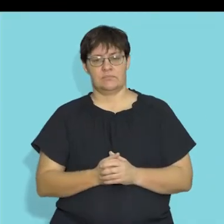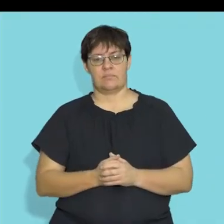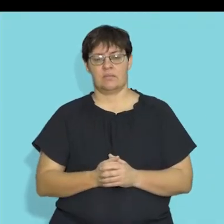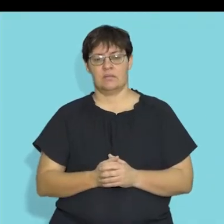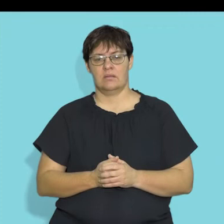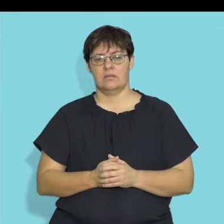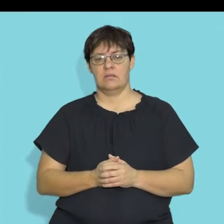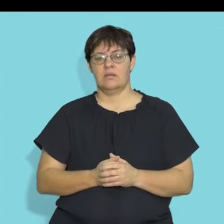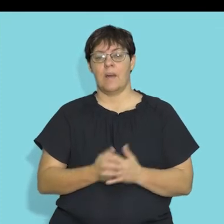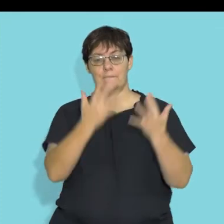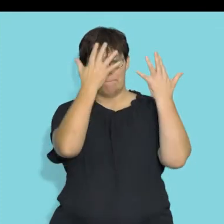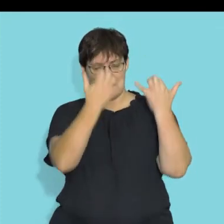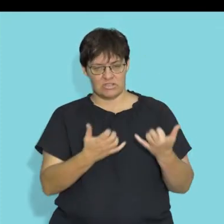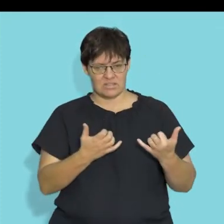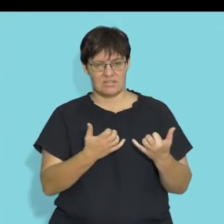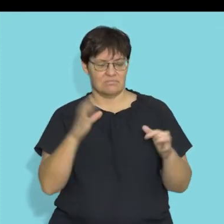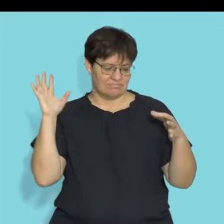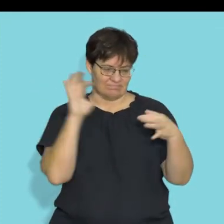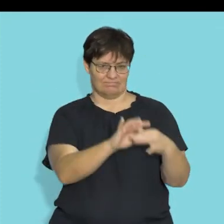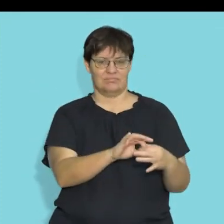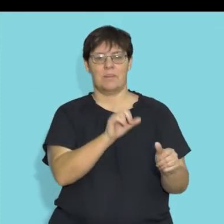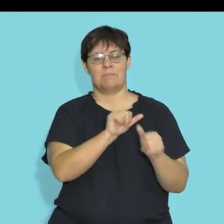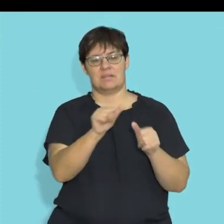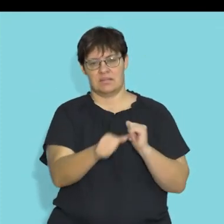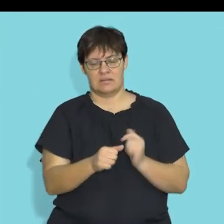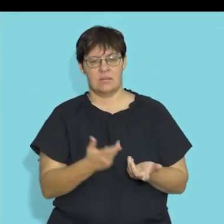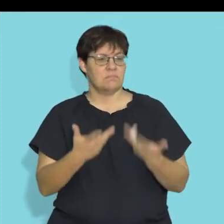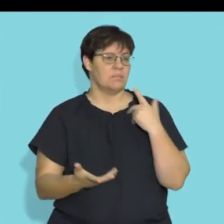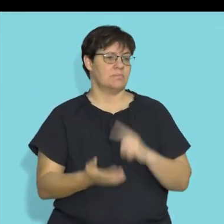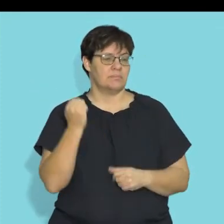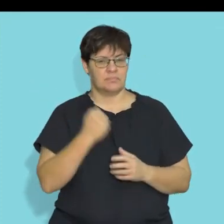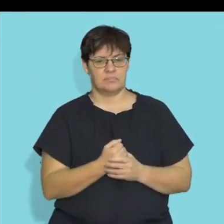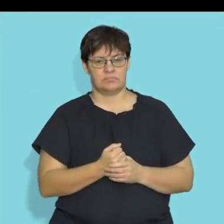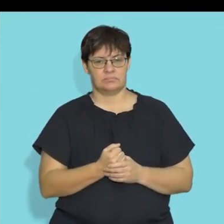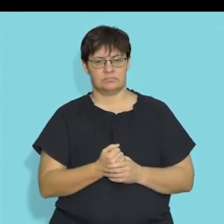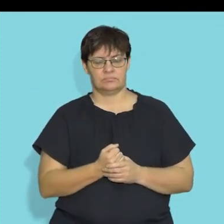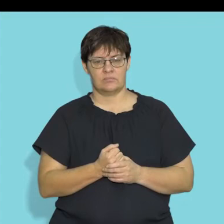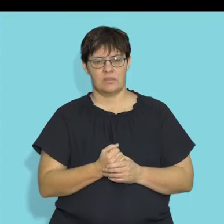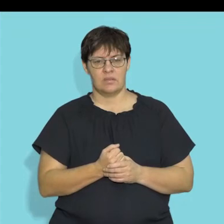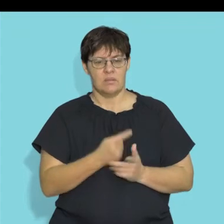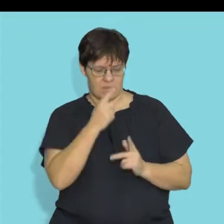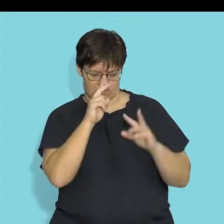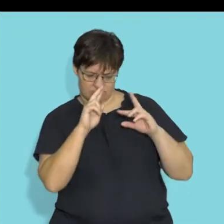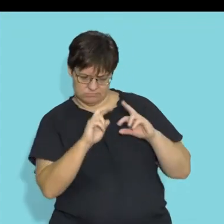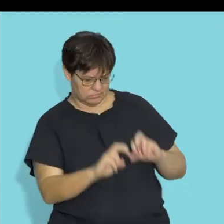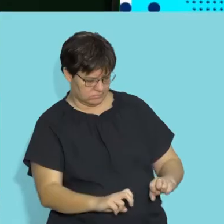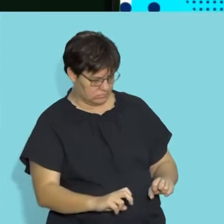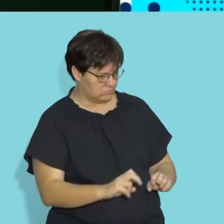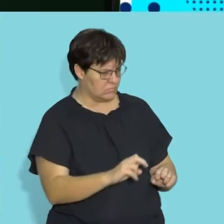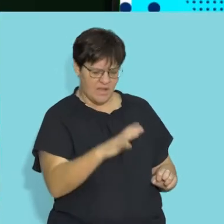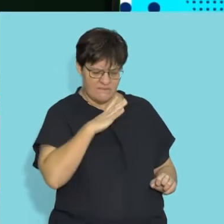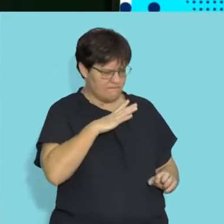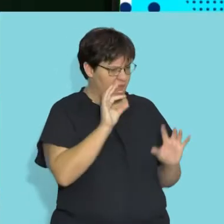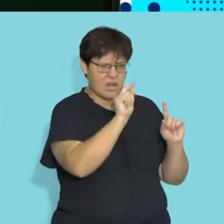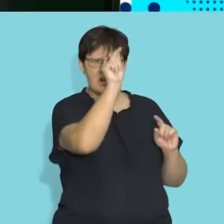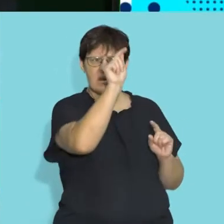more realistically if necessary. If you find that after you've conducted your investigation that there was